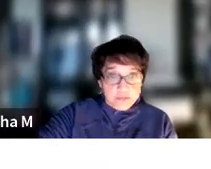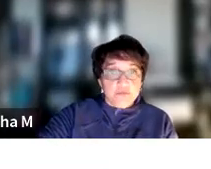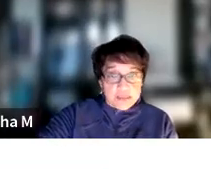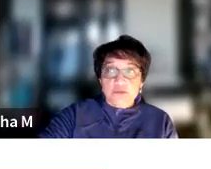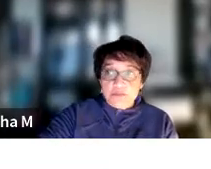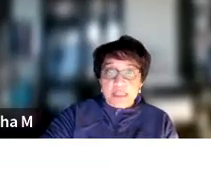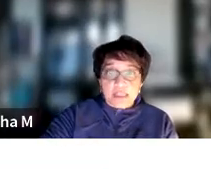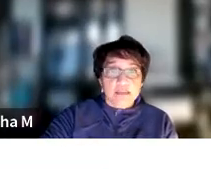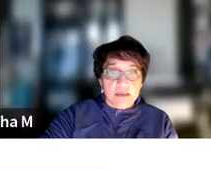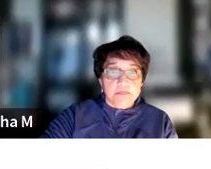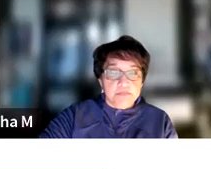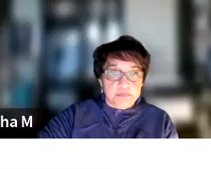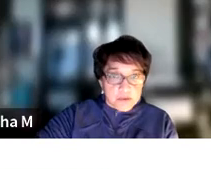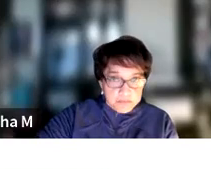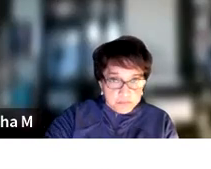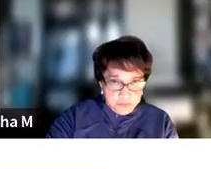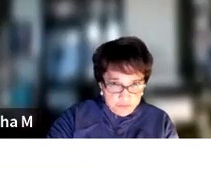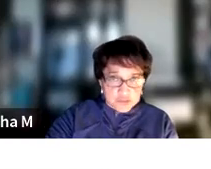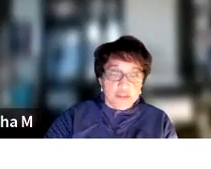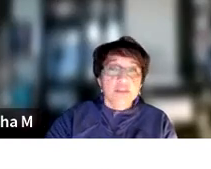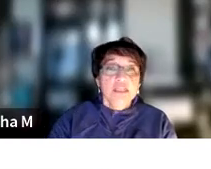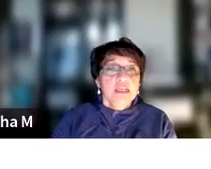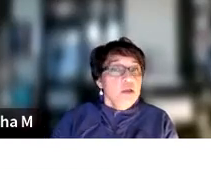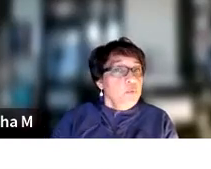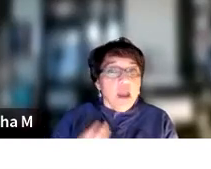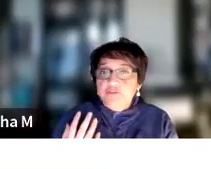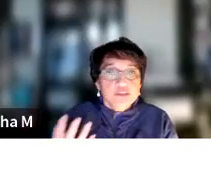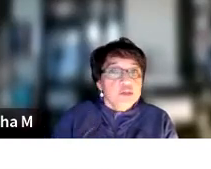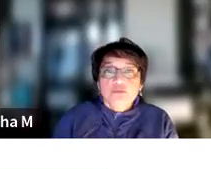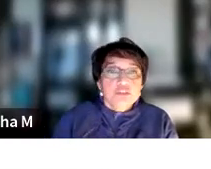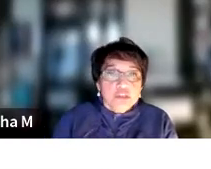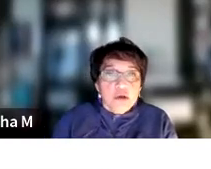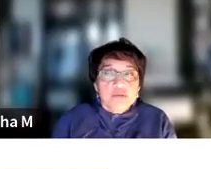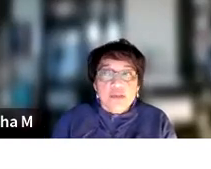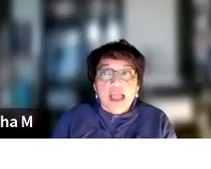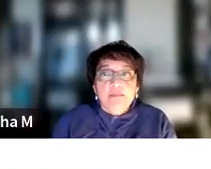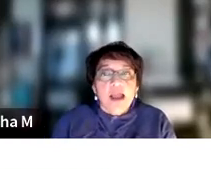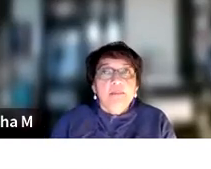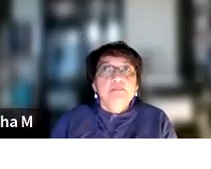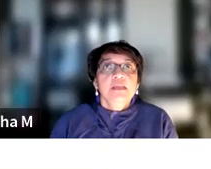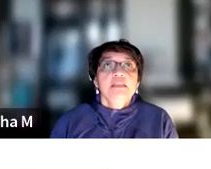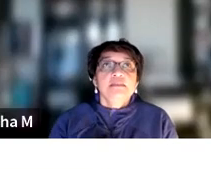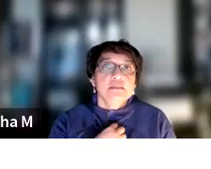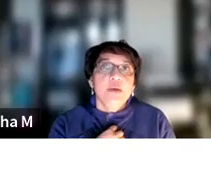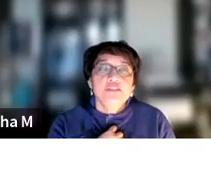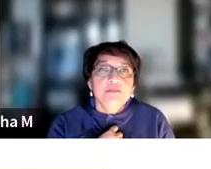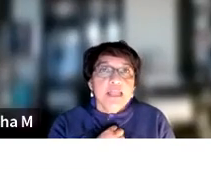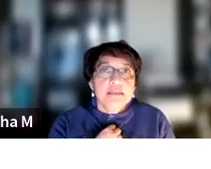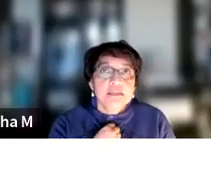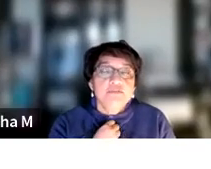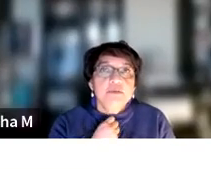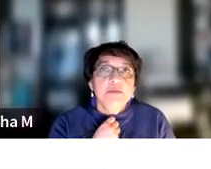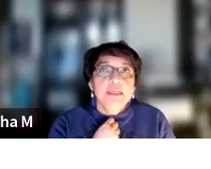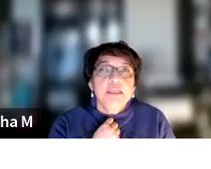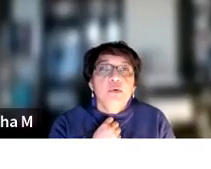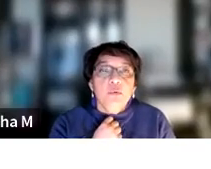have a supervisor who's a mental health care professional, we often don't know. So this is a question I've been